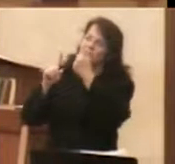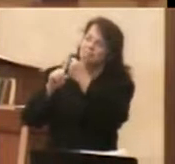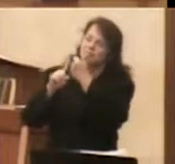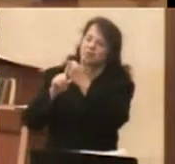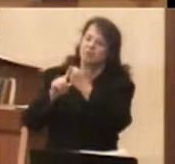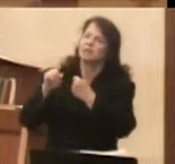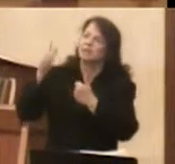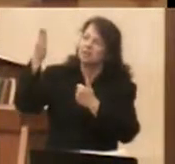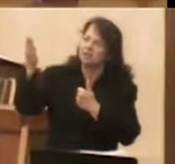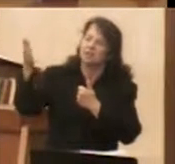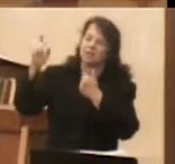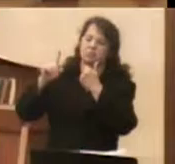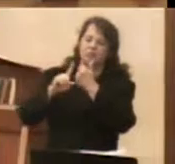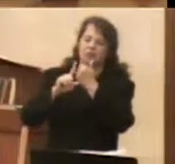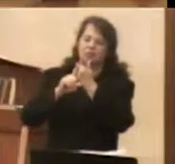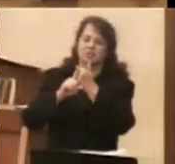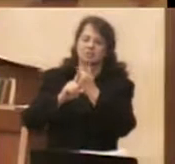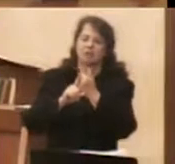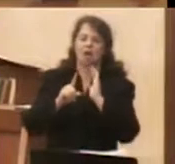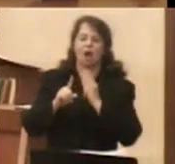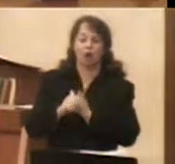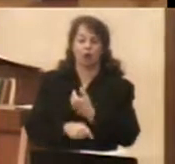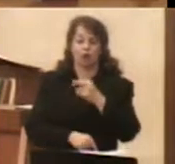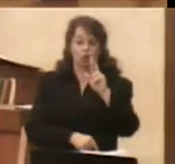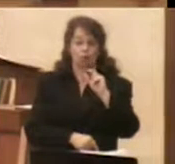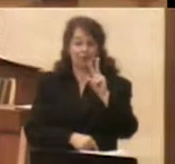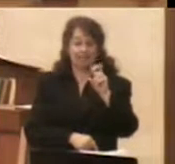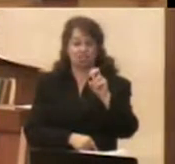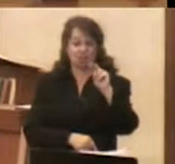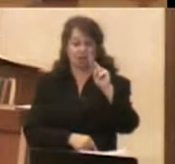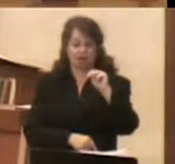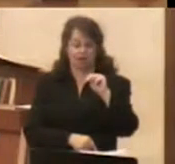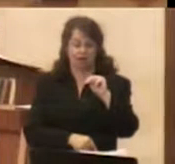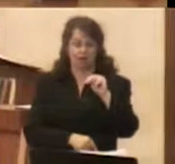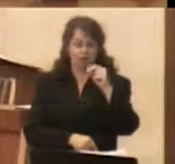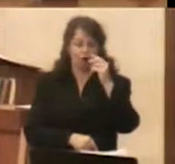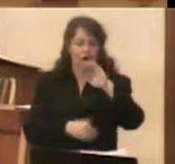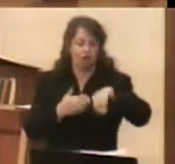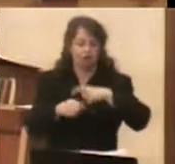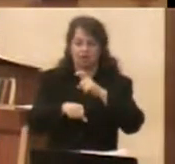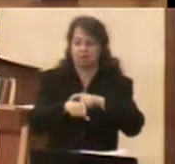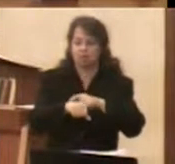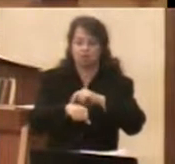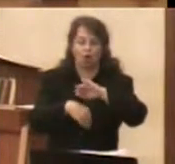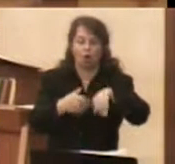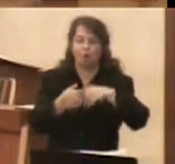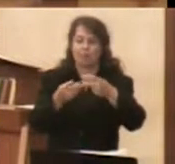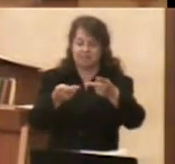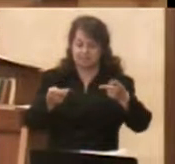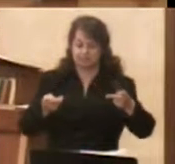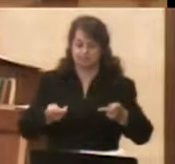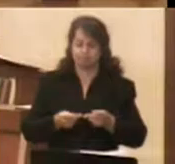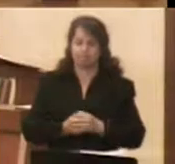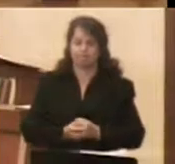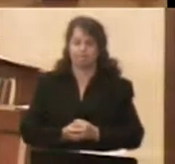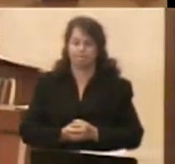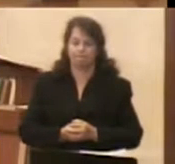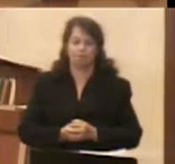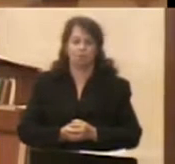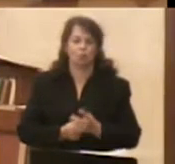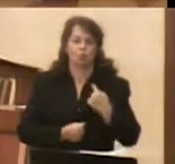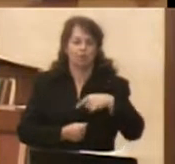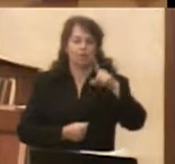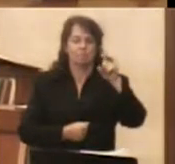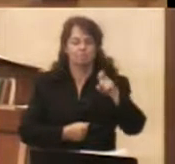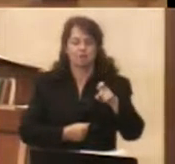this revelation for us in all times and all places. This is one that we must